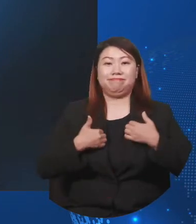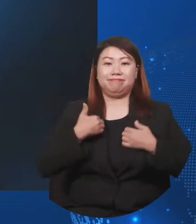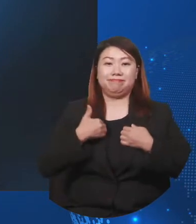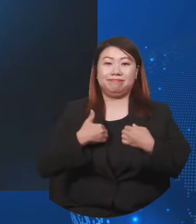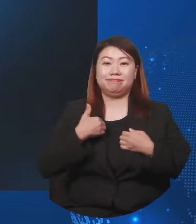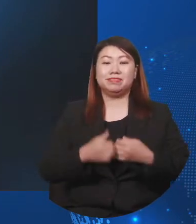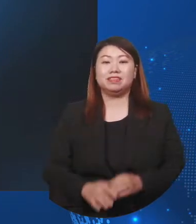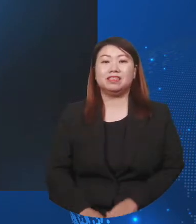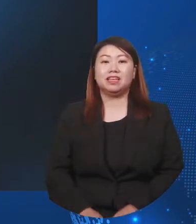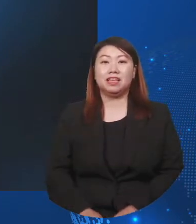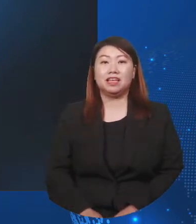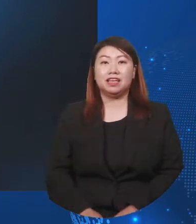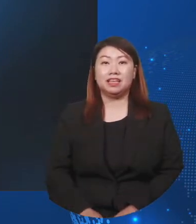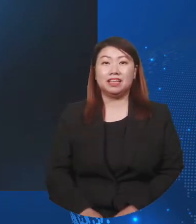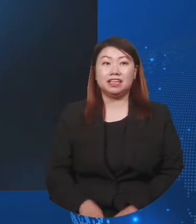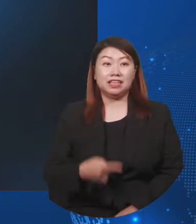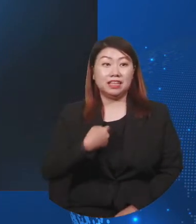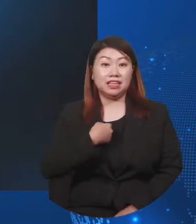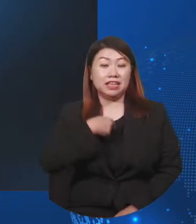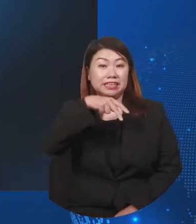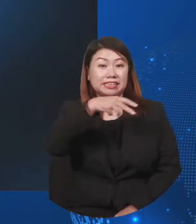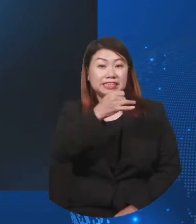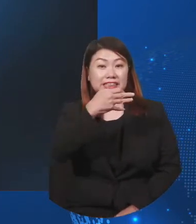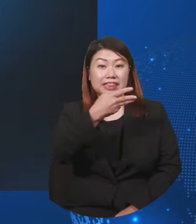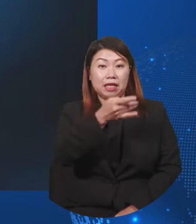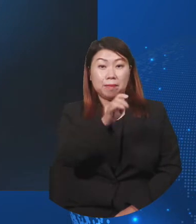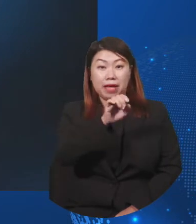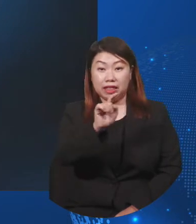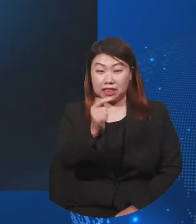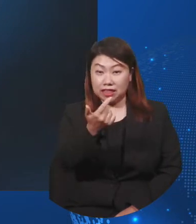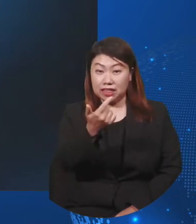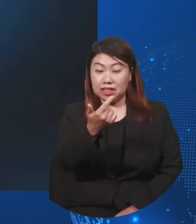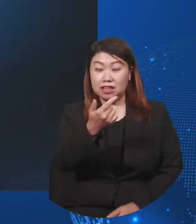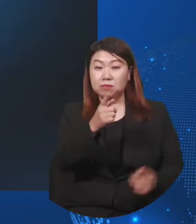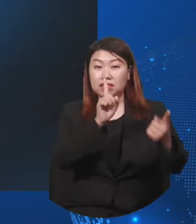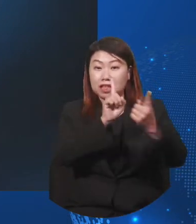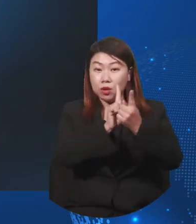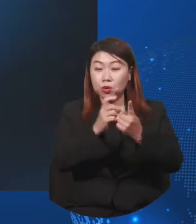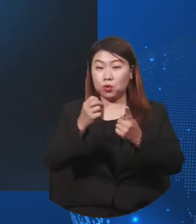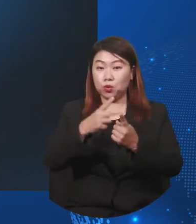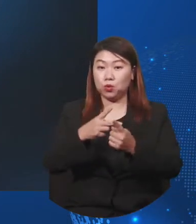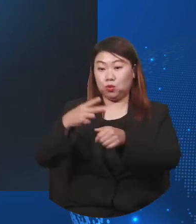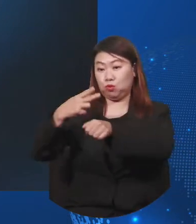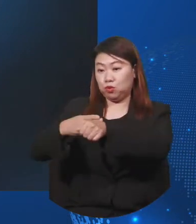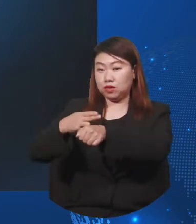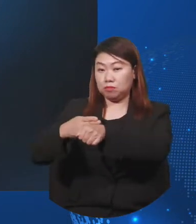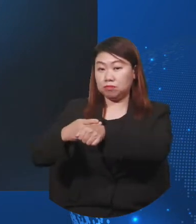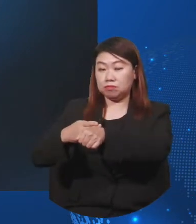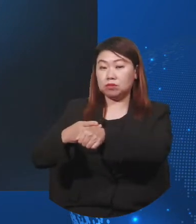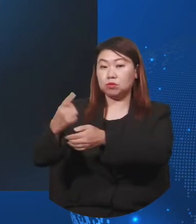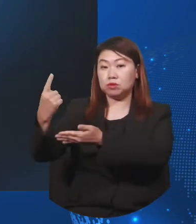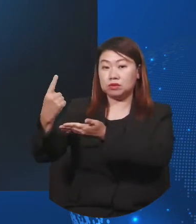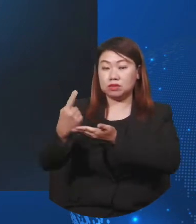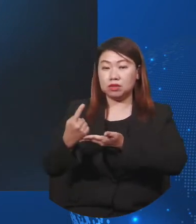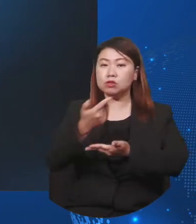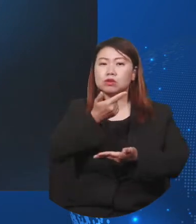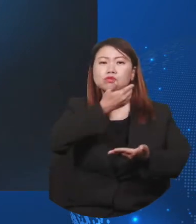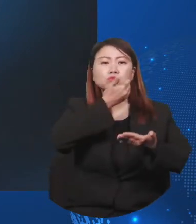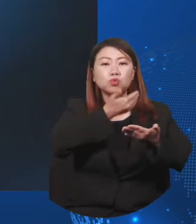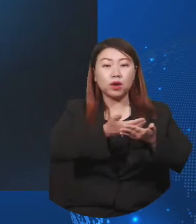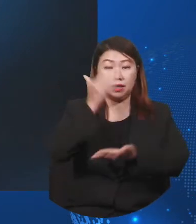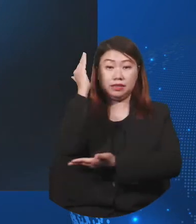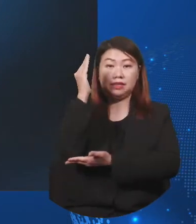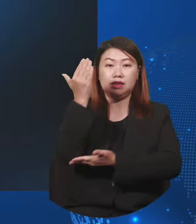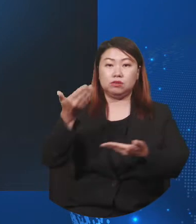and Professor King on this very important subject. I'm sorry I can't come to Seoul today because we are also busy